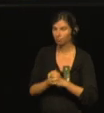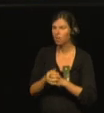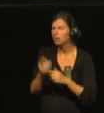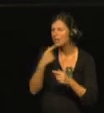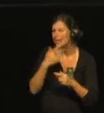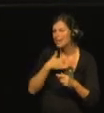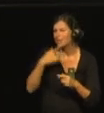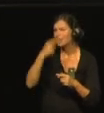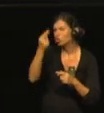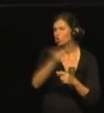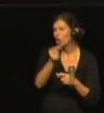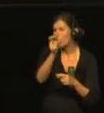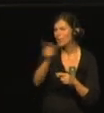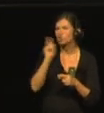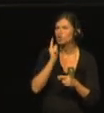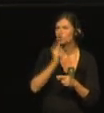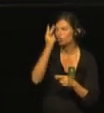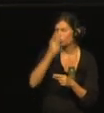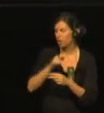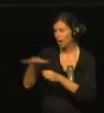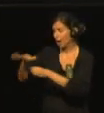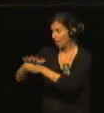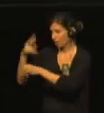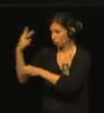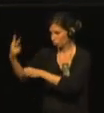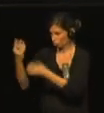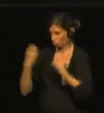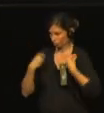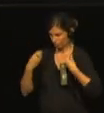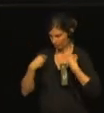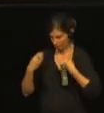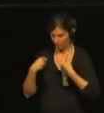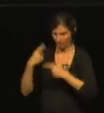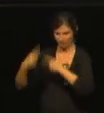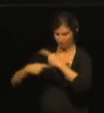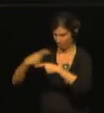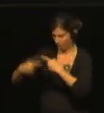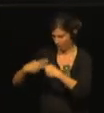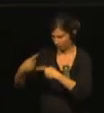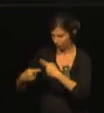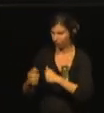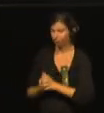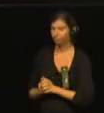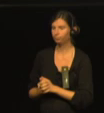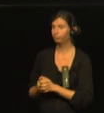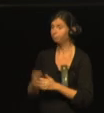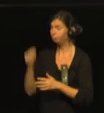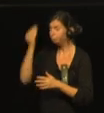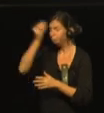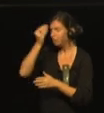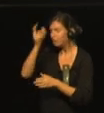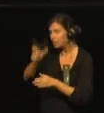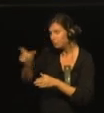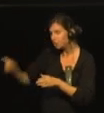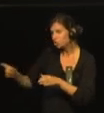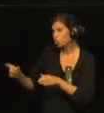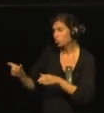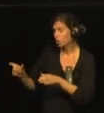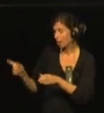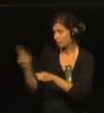and family life, considers people's participation in social and private life.